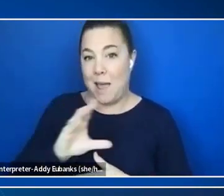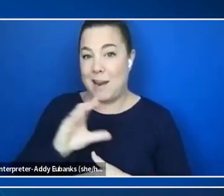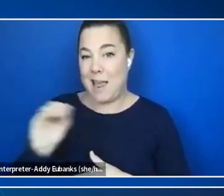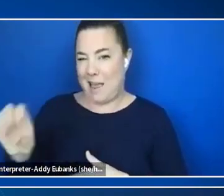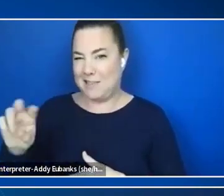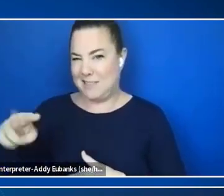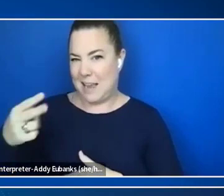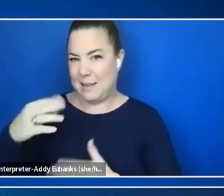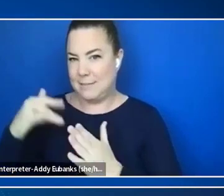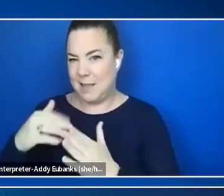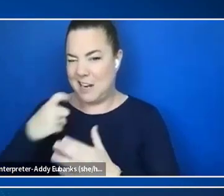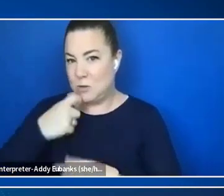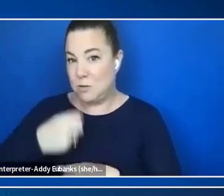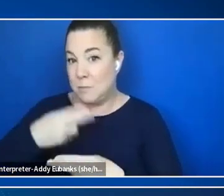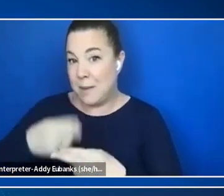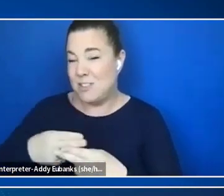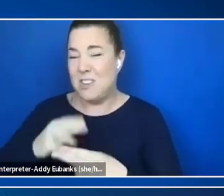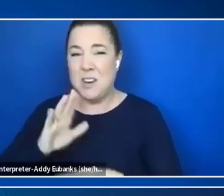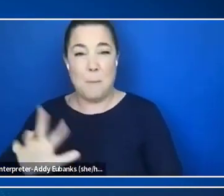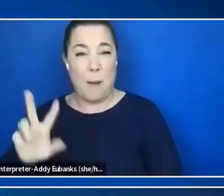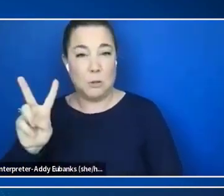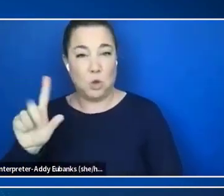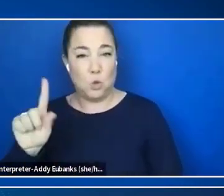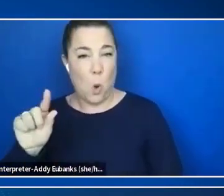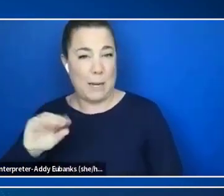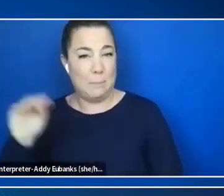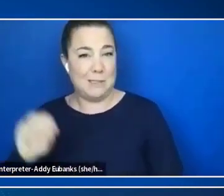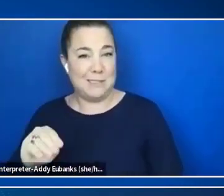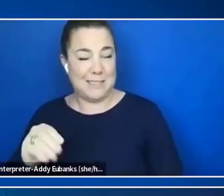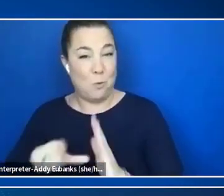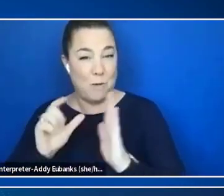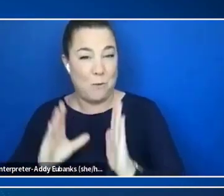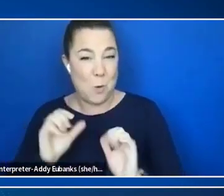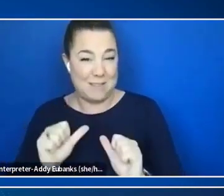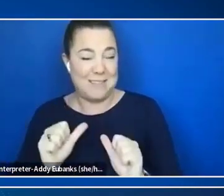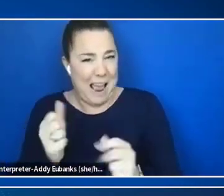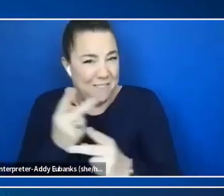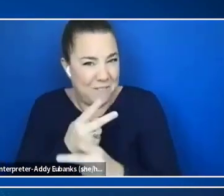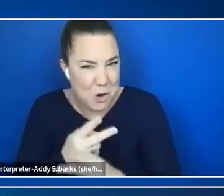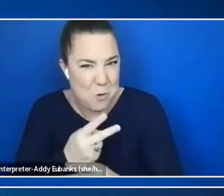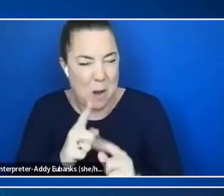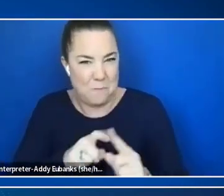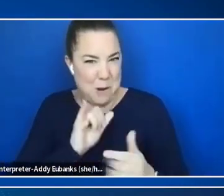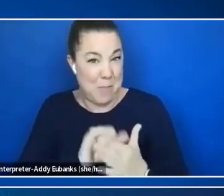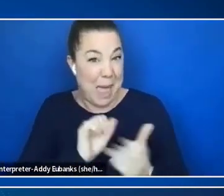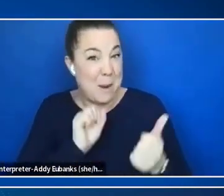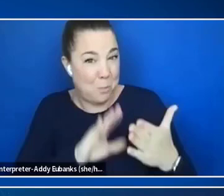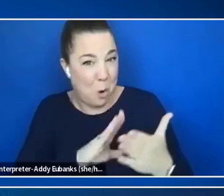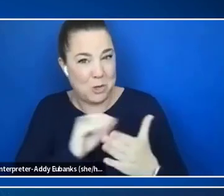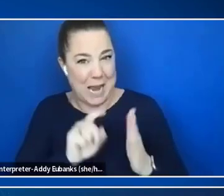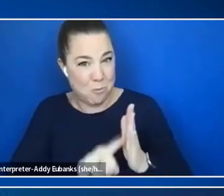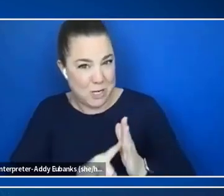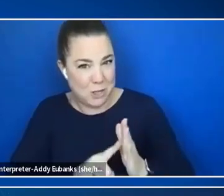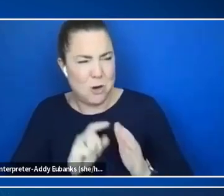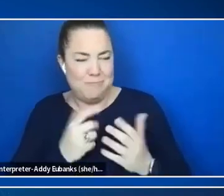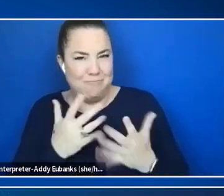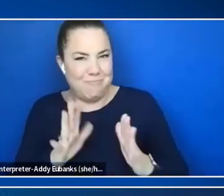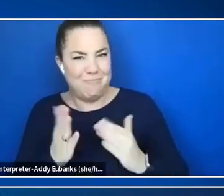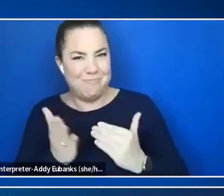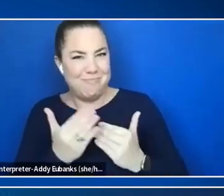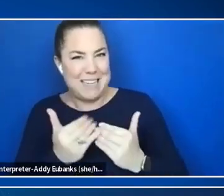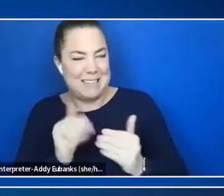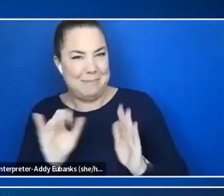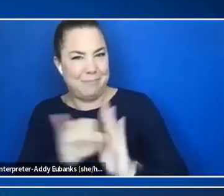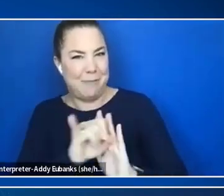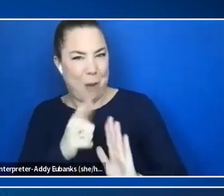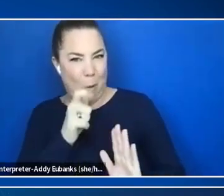about 20% of the reviewers can figure out, just from the research and approach, can figure out who the PI is. There's a